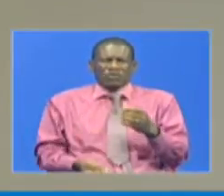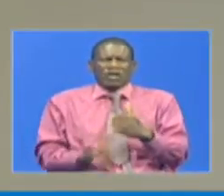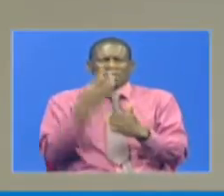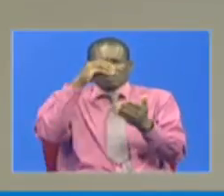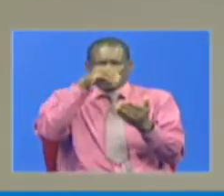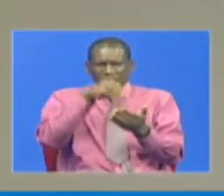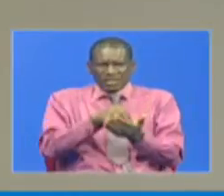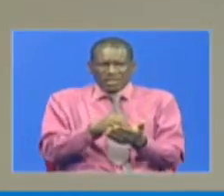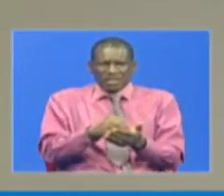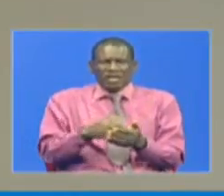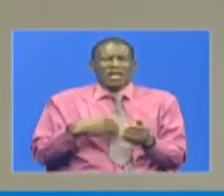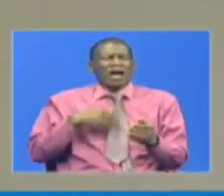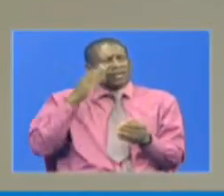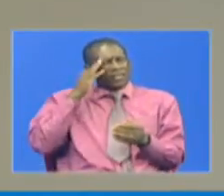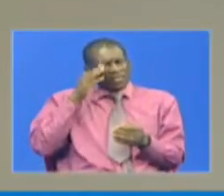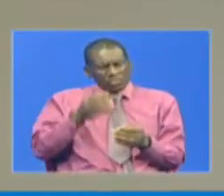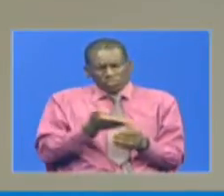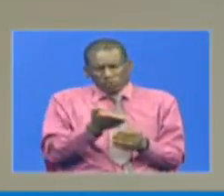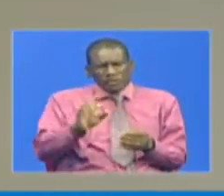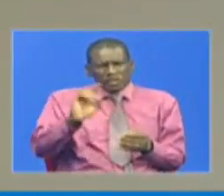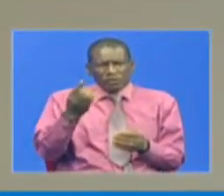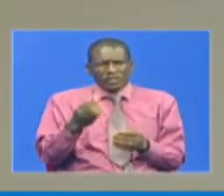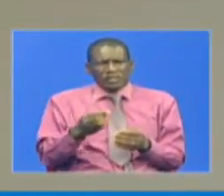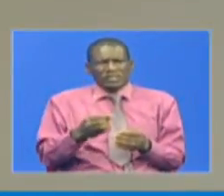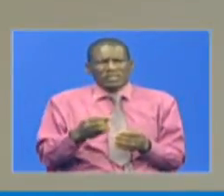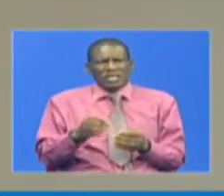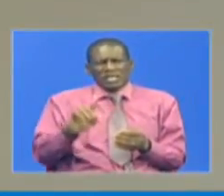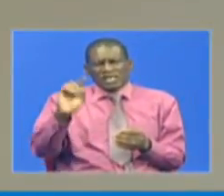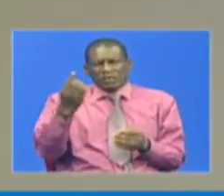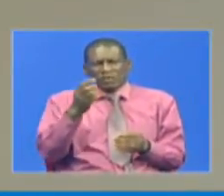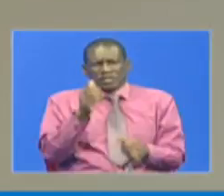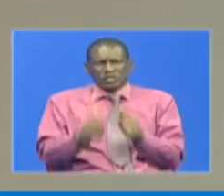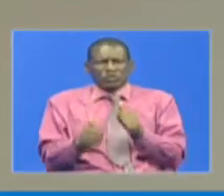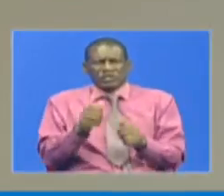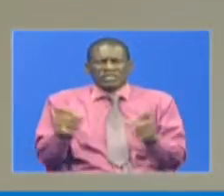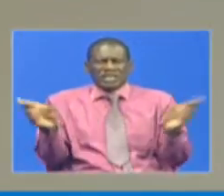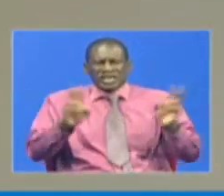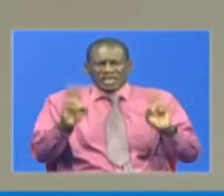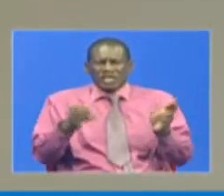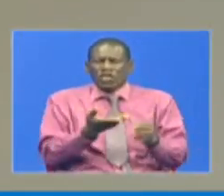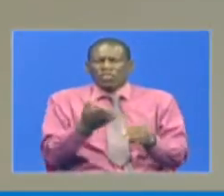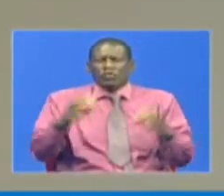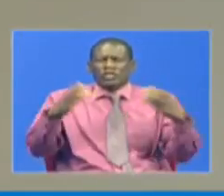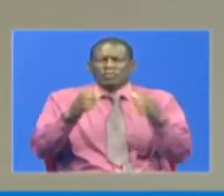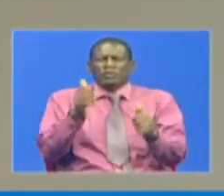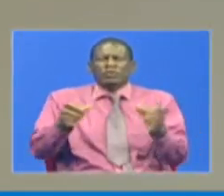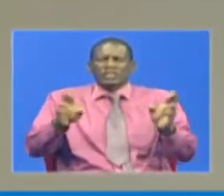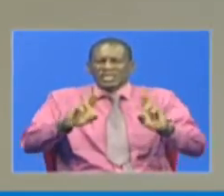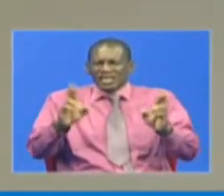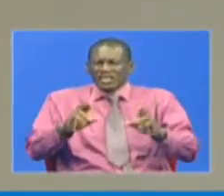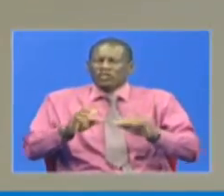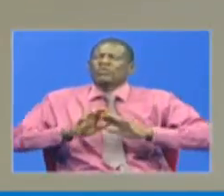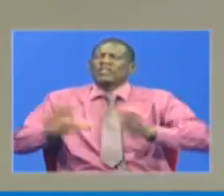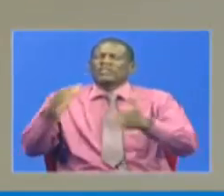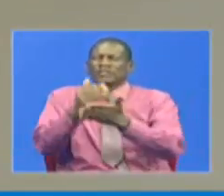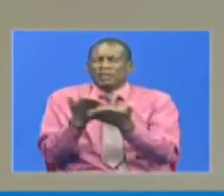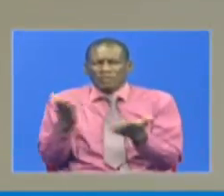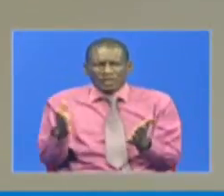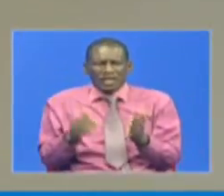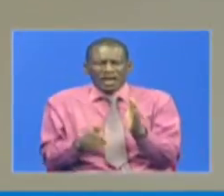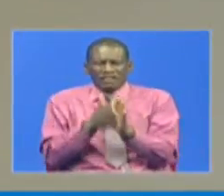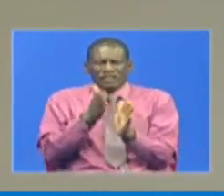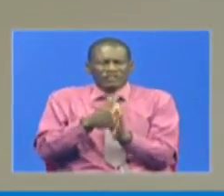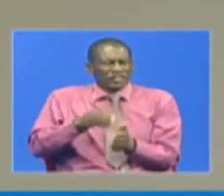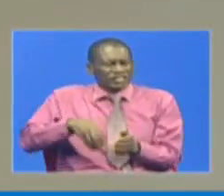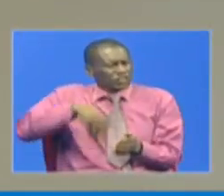think it's the ones who are most agile, the ones that are willing to unlearn a few things and be very quick in learning